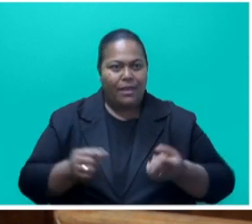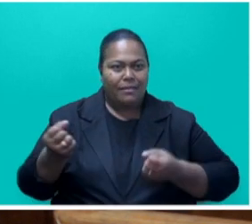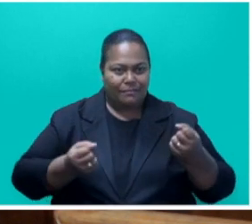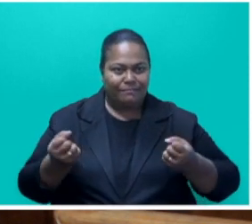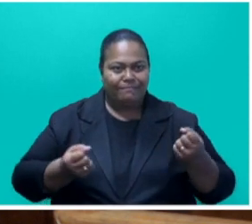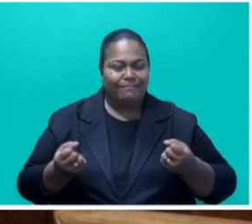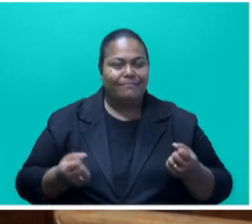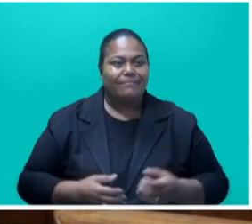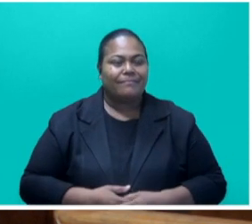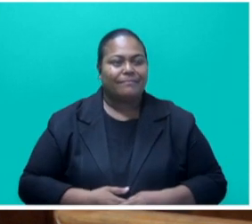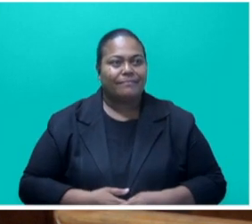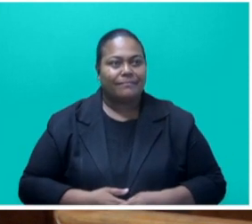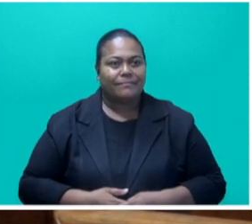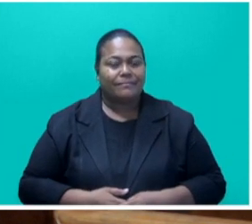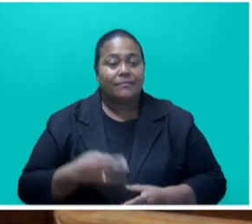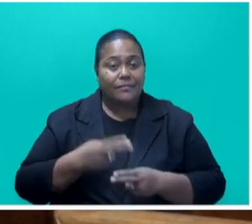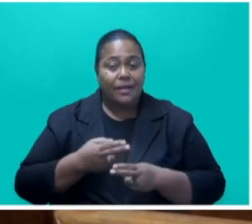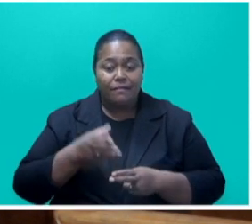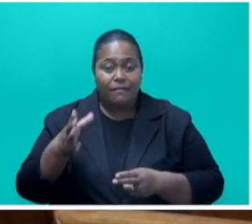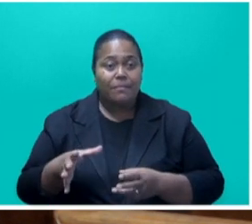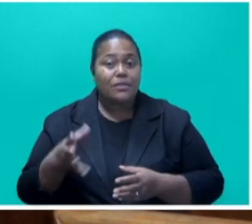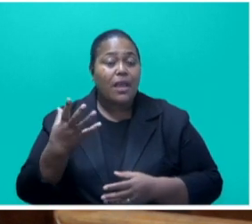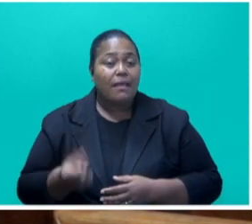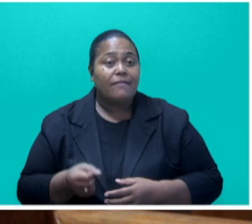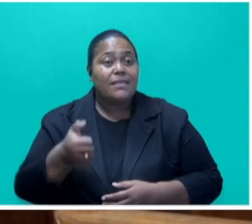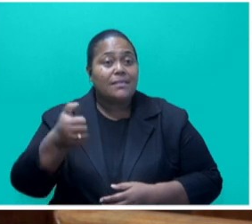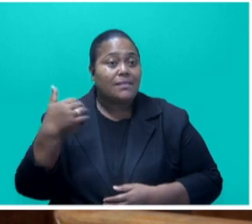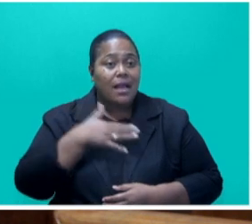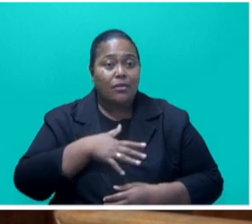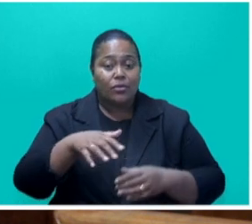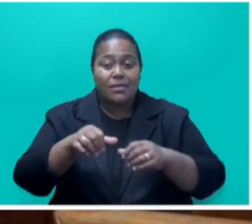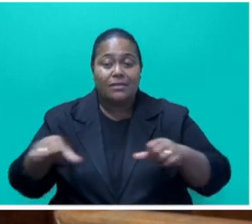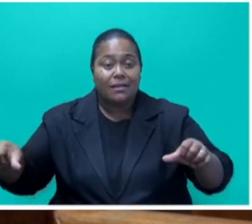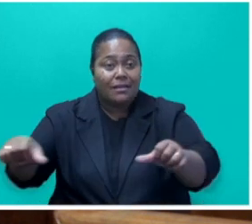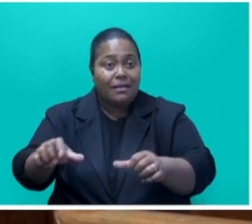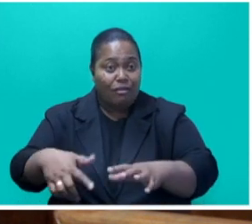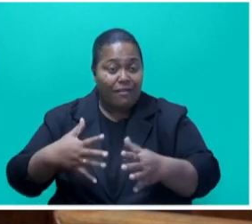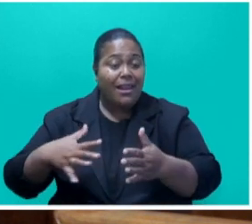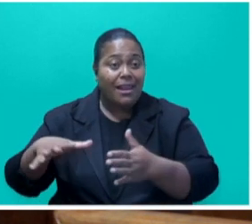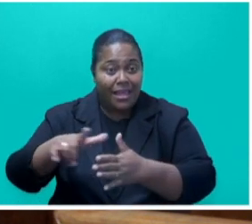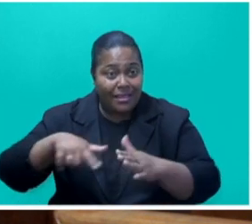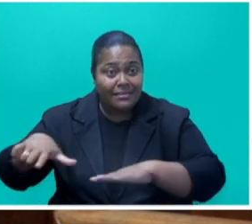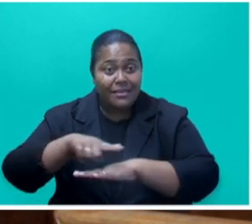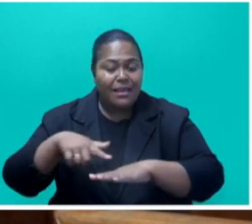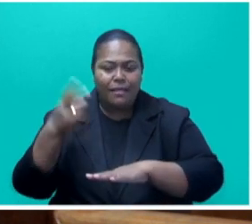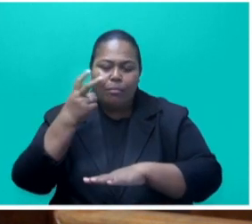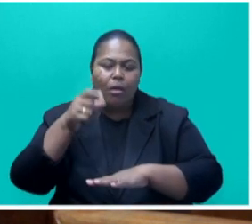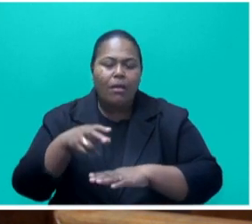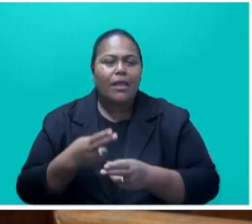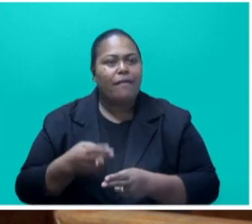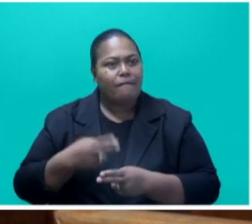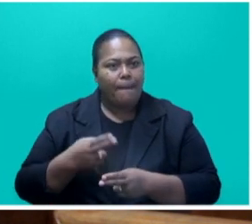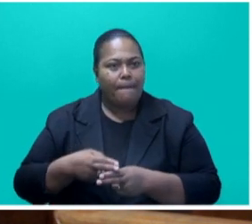The farmers, who collectively own 600 acres of land, have been able to modernize their farms to increase farm yields